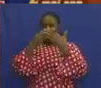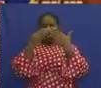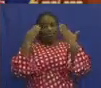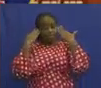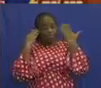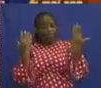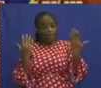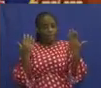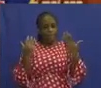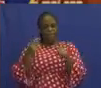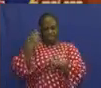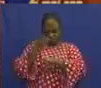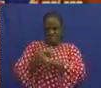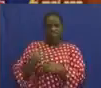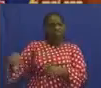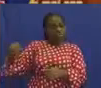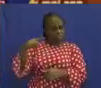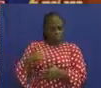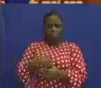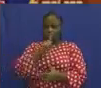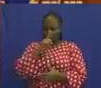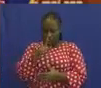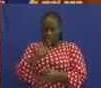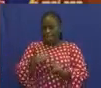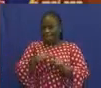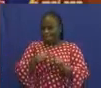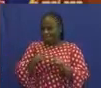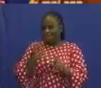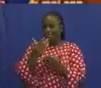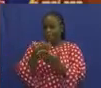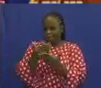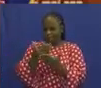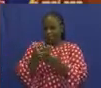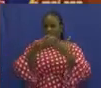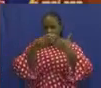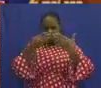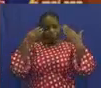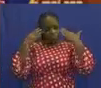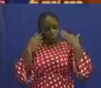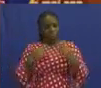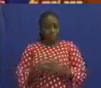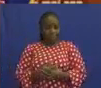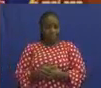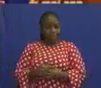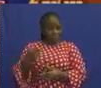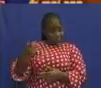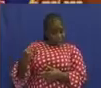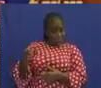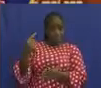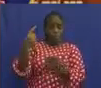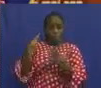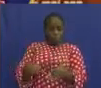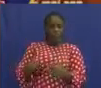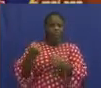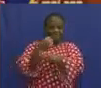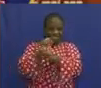masks is difficult for all of us, but I entreat you to wear the mask. This is what will